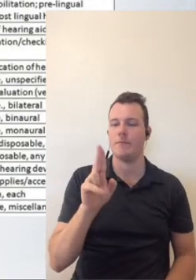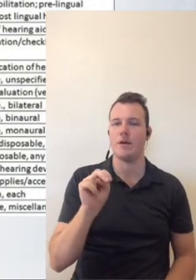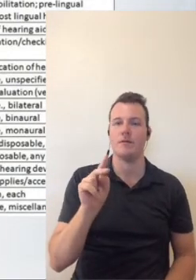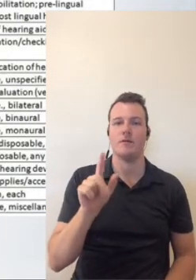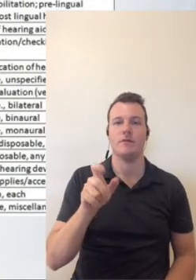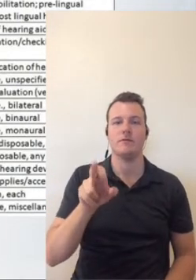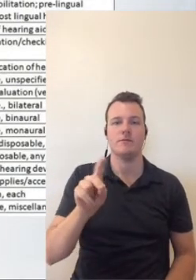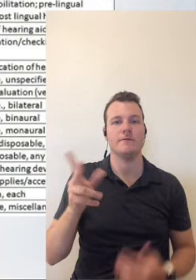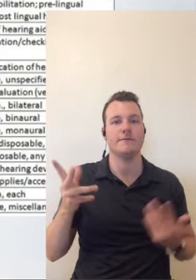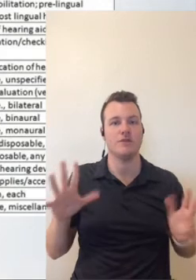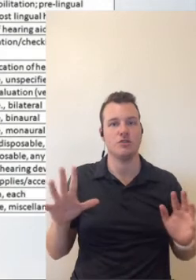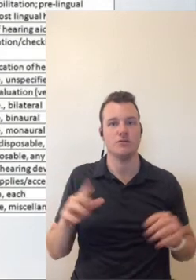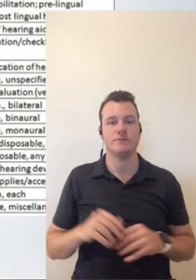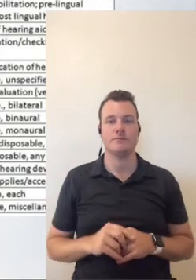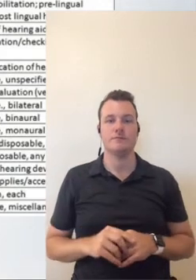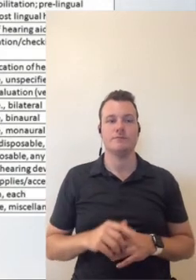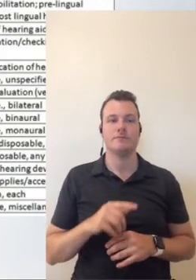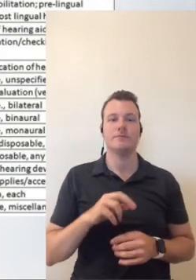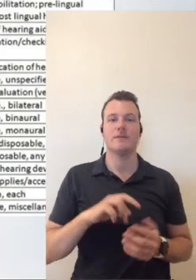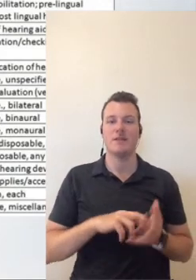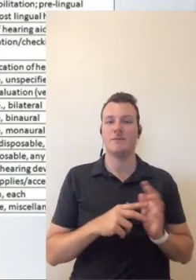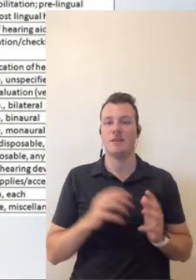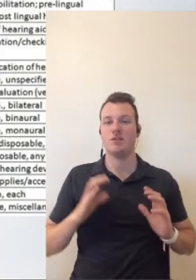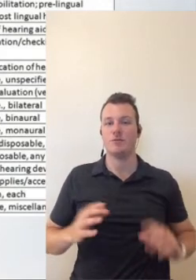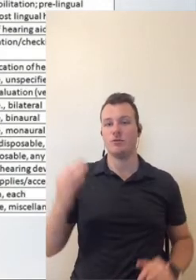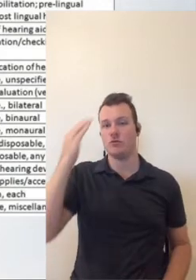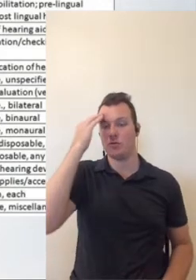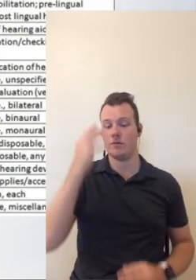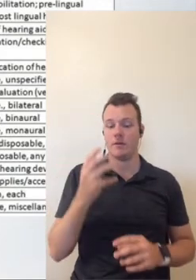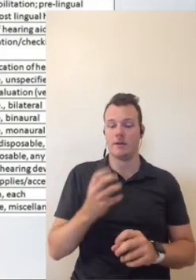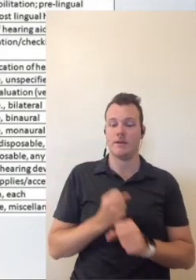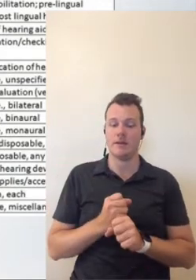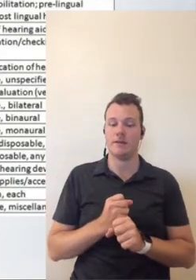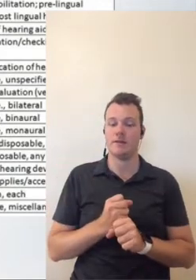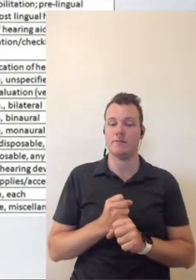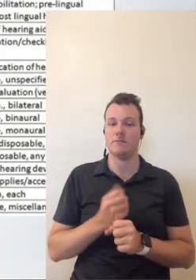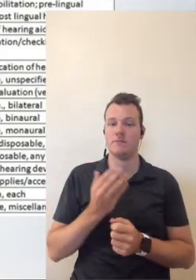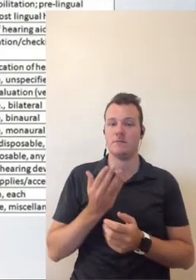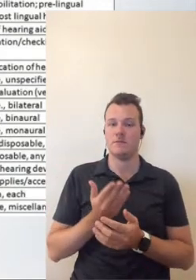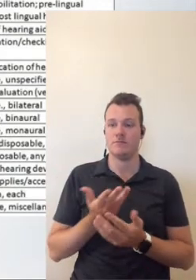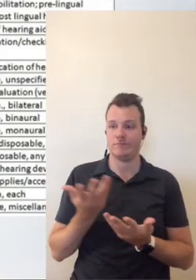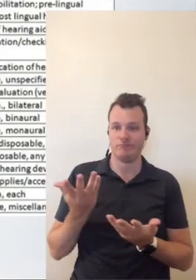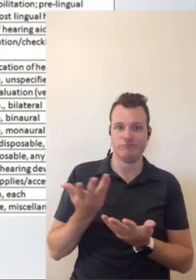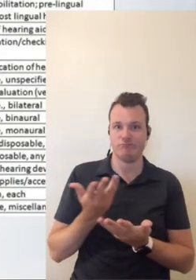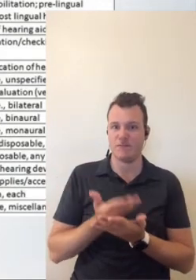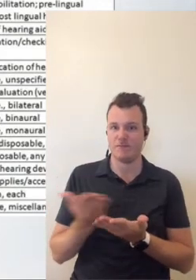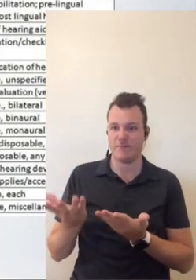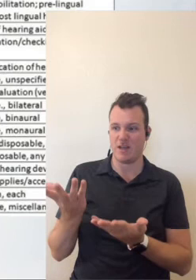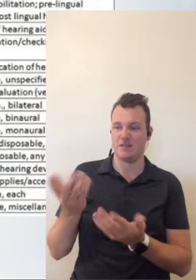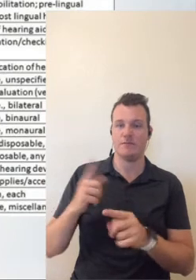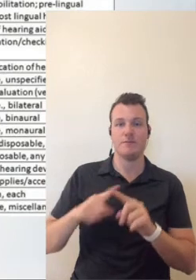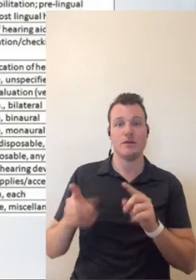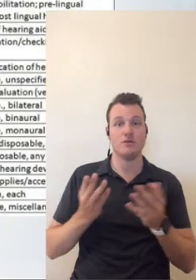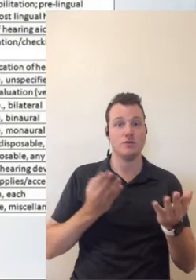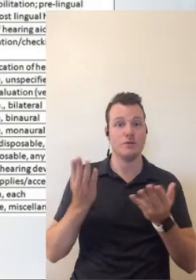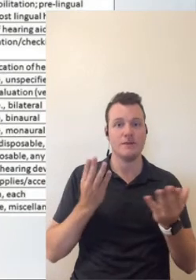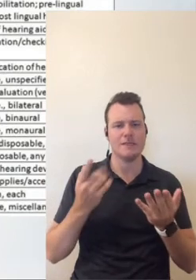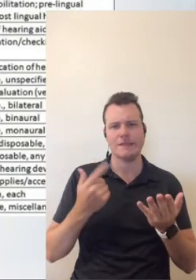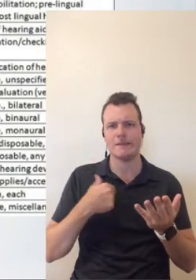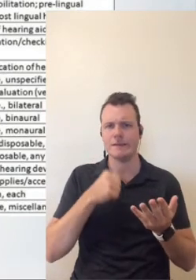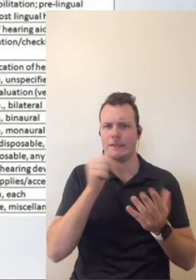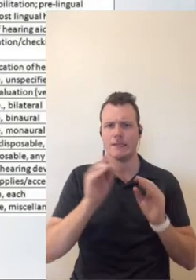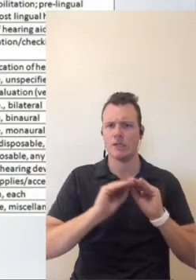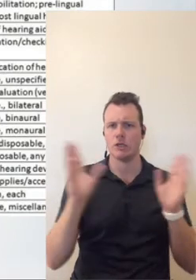model, right? Where they really know that they're getting a device, but the services may not be clear because we really haven't shared that information with